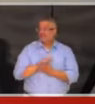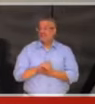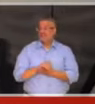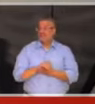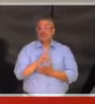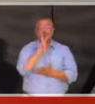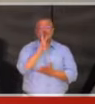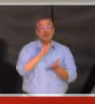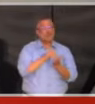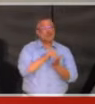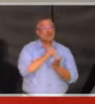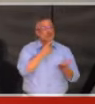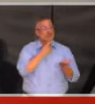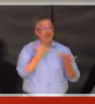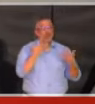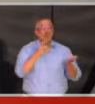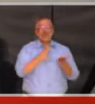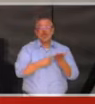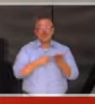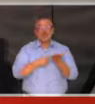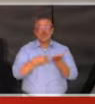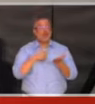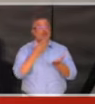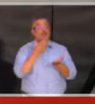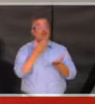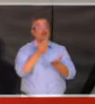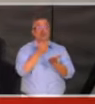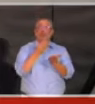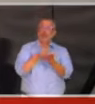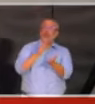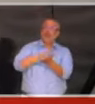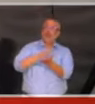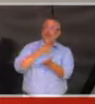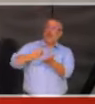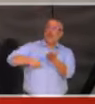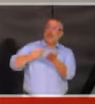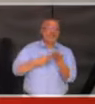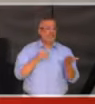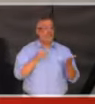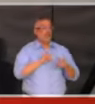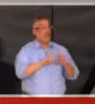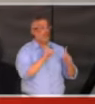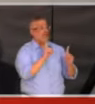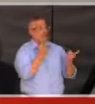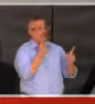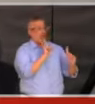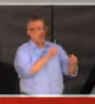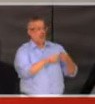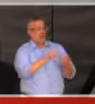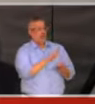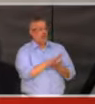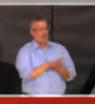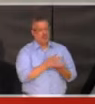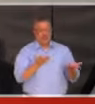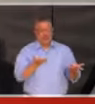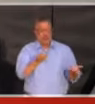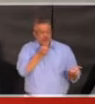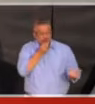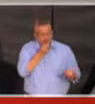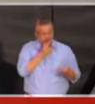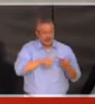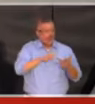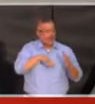$2 billion to address, I mean, we always talk about tuition, but what about the damn full cost of attendance? You know, it's food